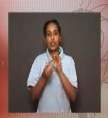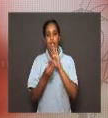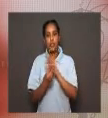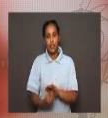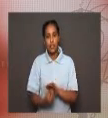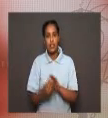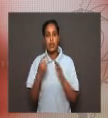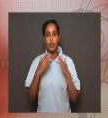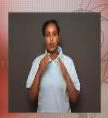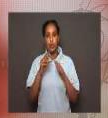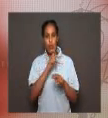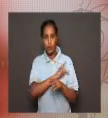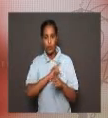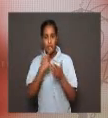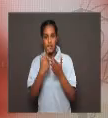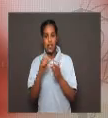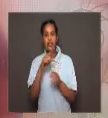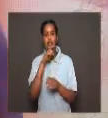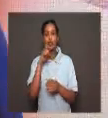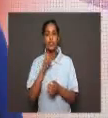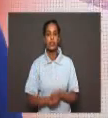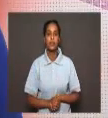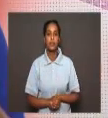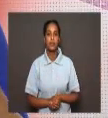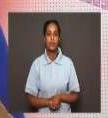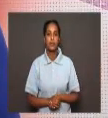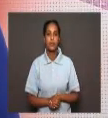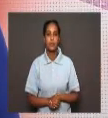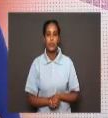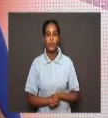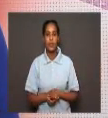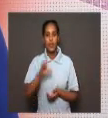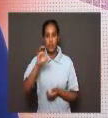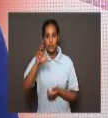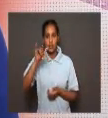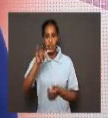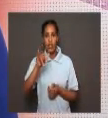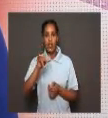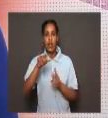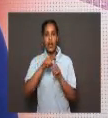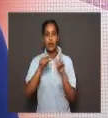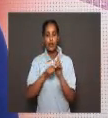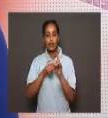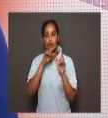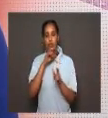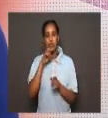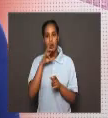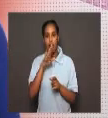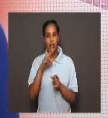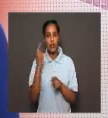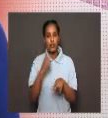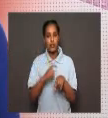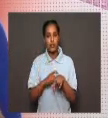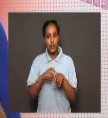affects the properties of these solids. Crystalline ionic solids are